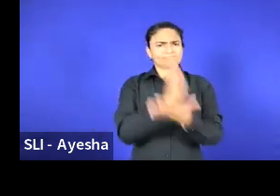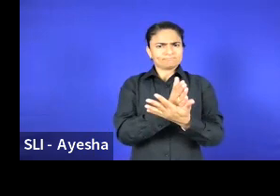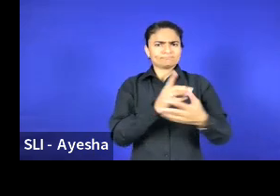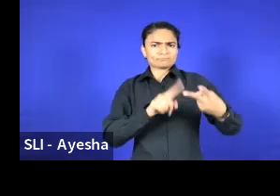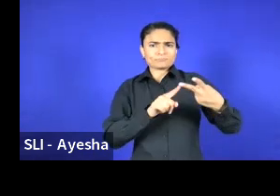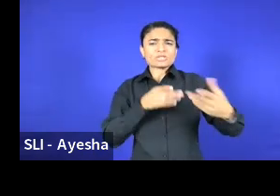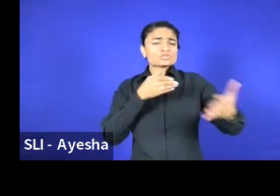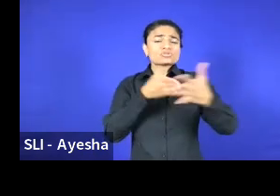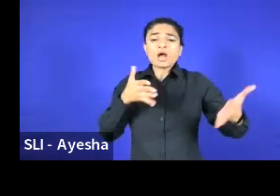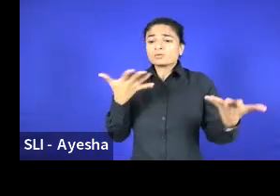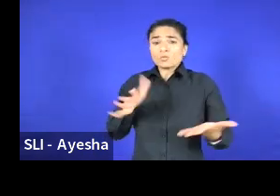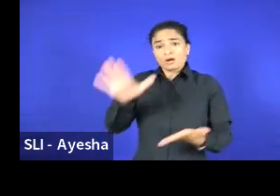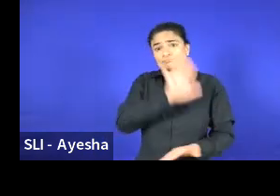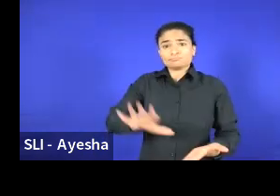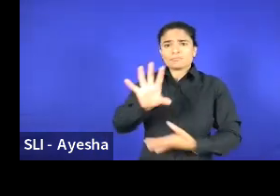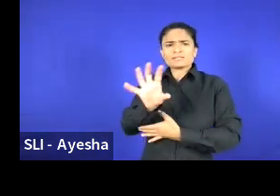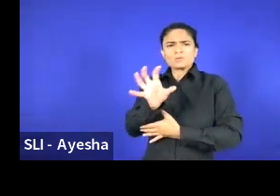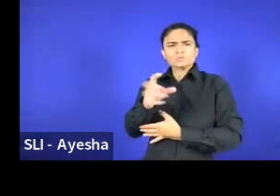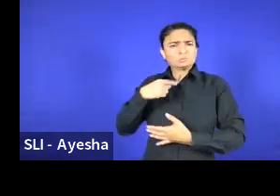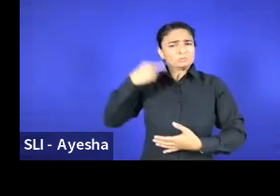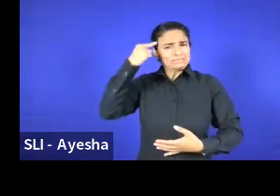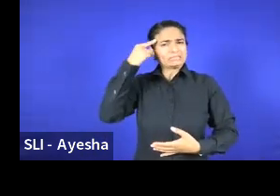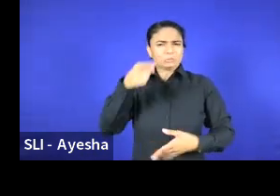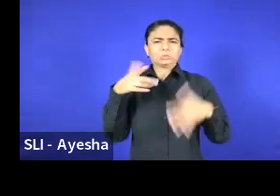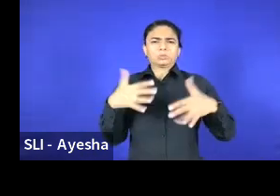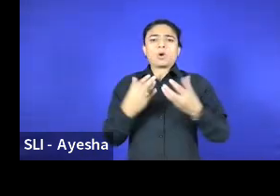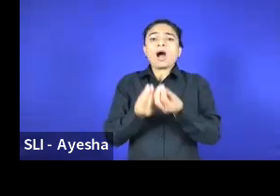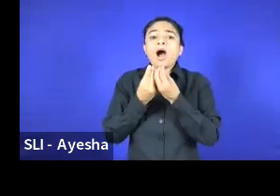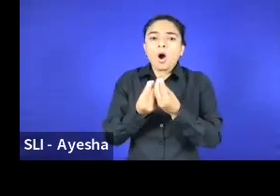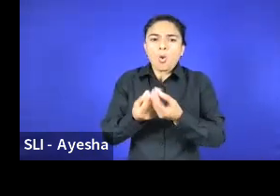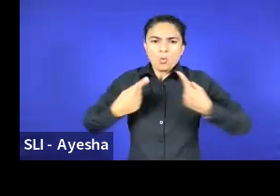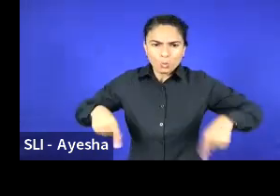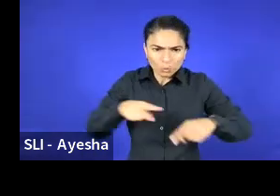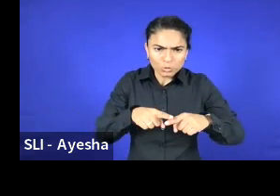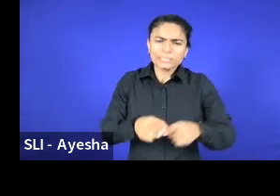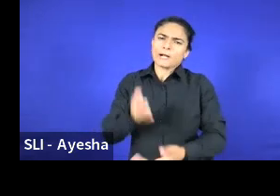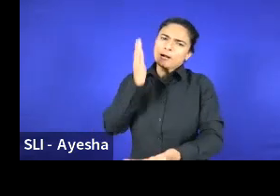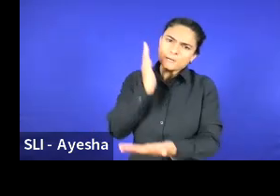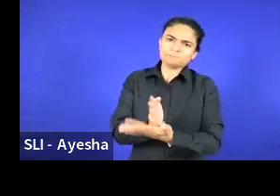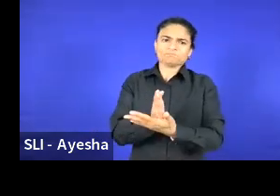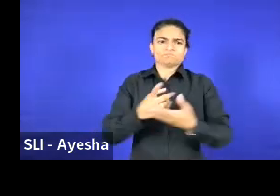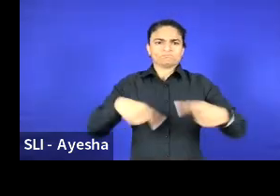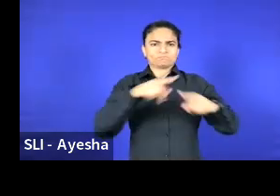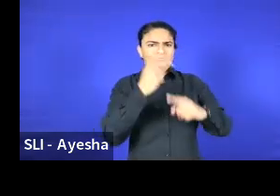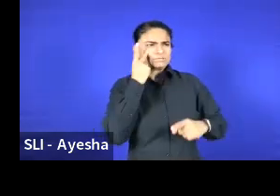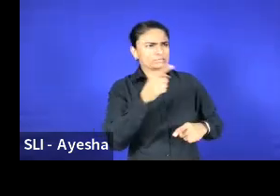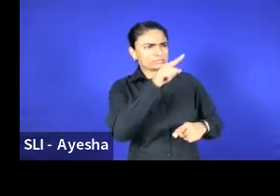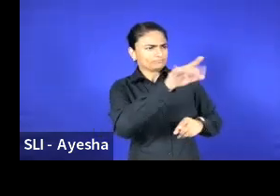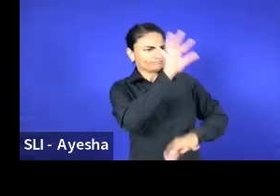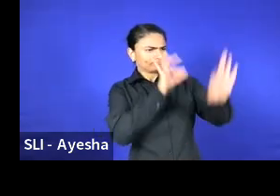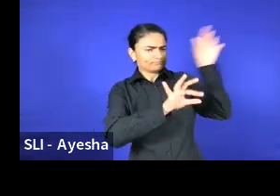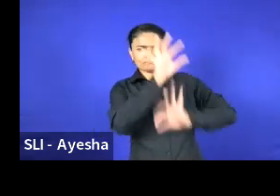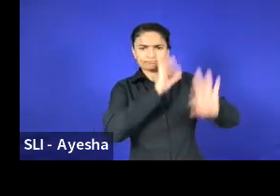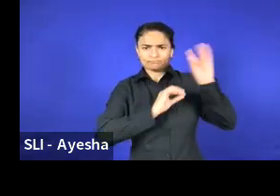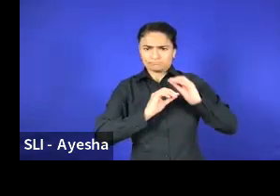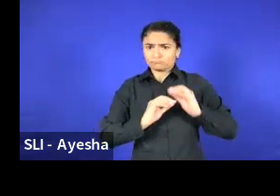system is easily accessible everywhere in the country for persons with disabilities. It is comprehensive, which means